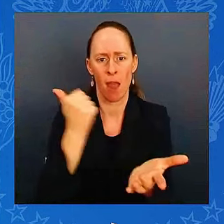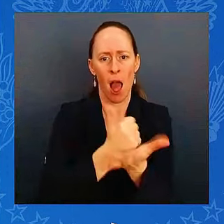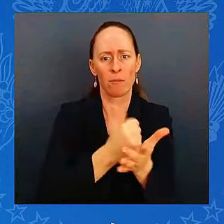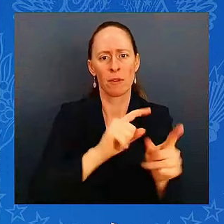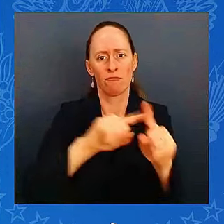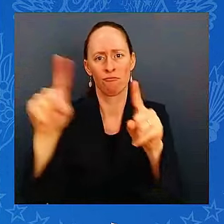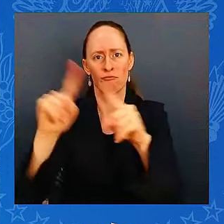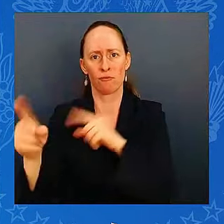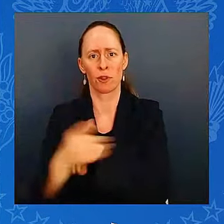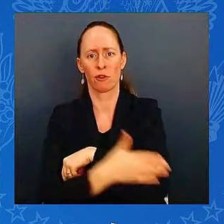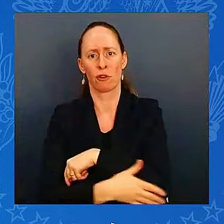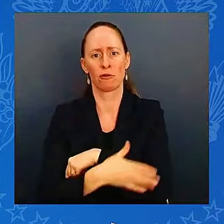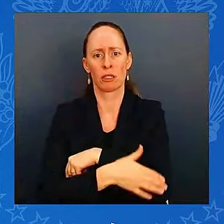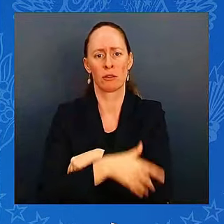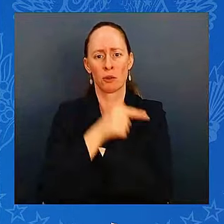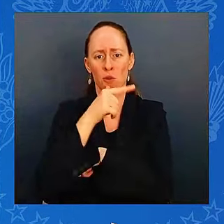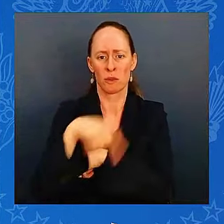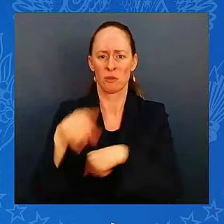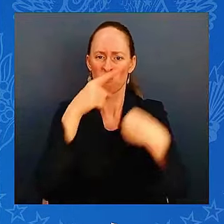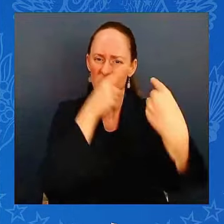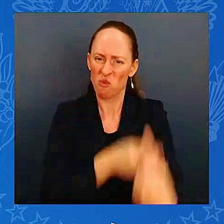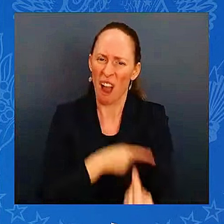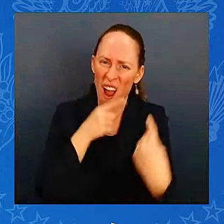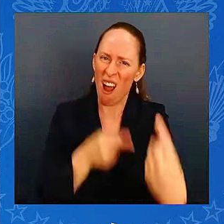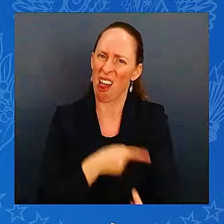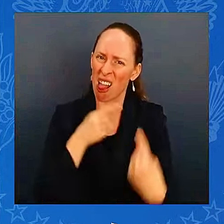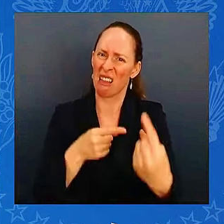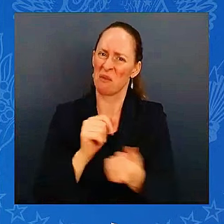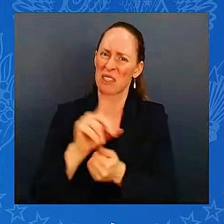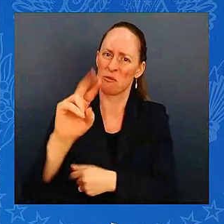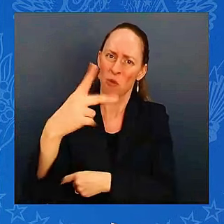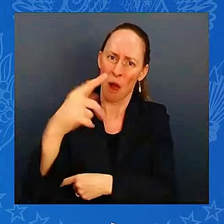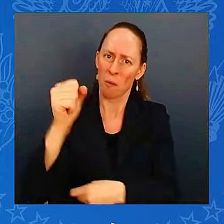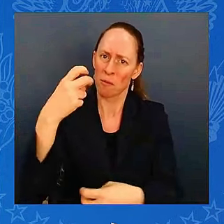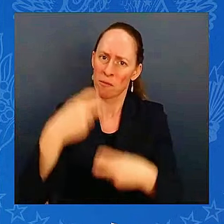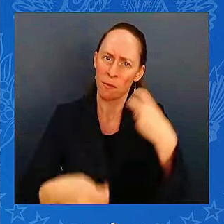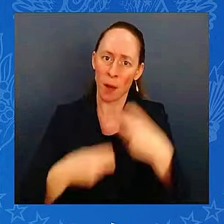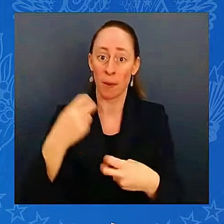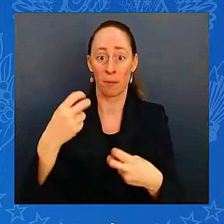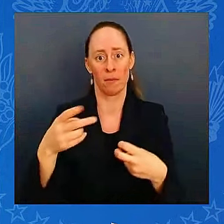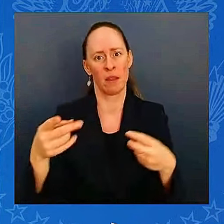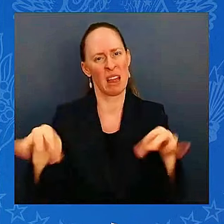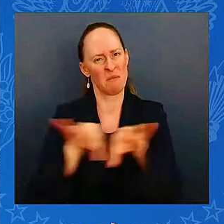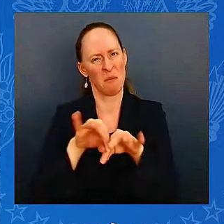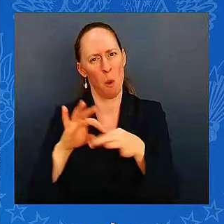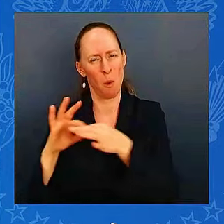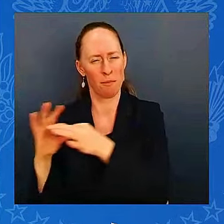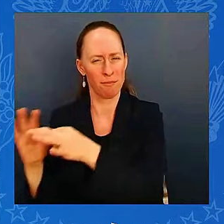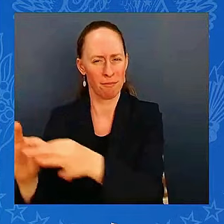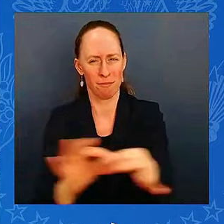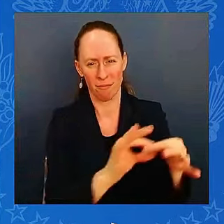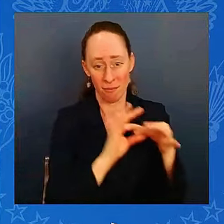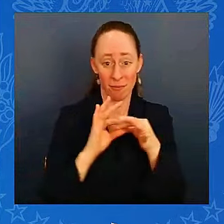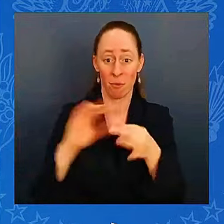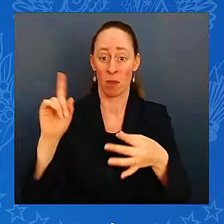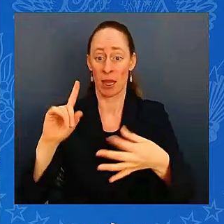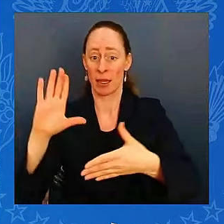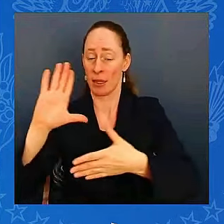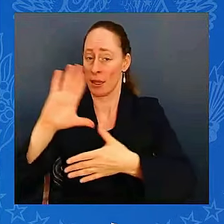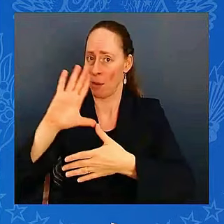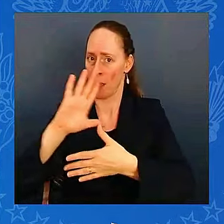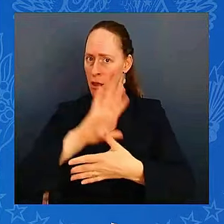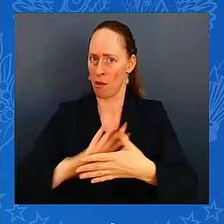framework particularly effective in Latin America. Preventing and networking, this is the winning